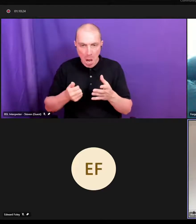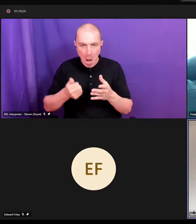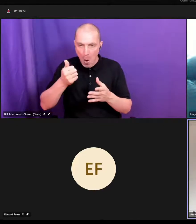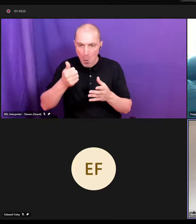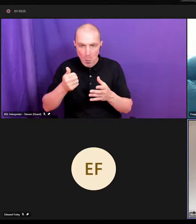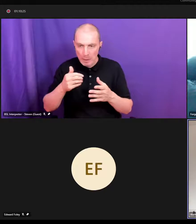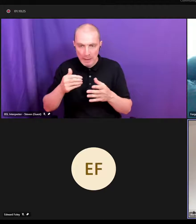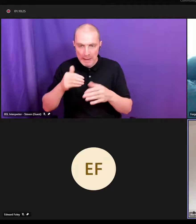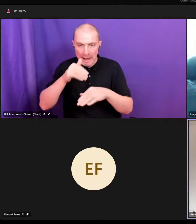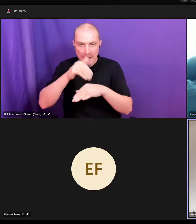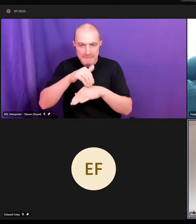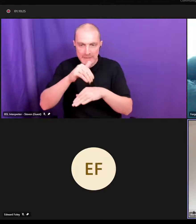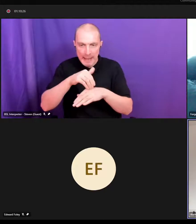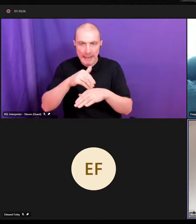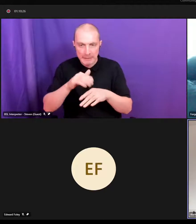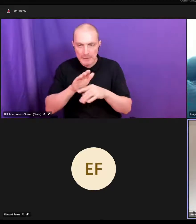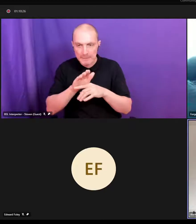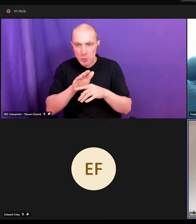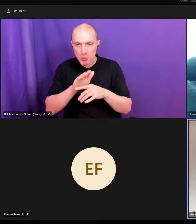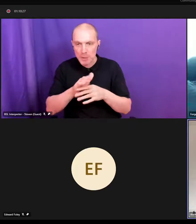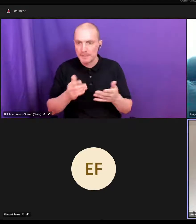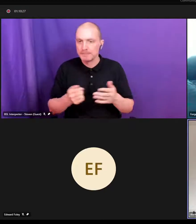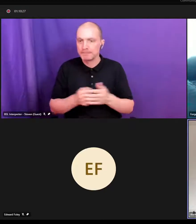any other hands up.